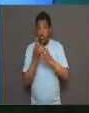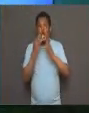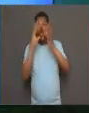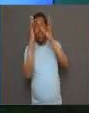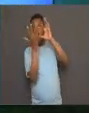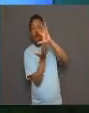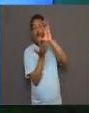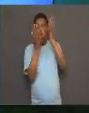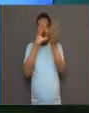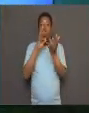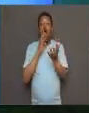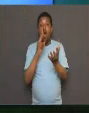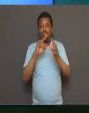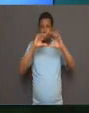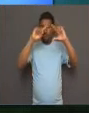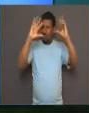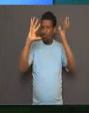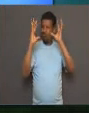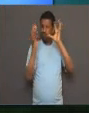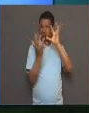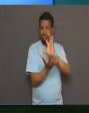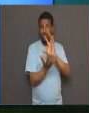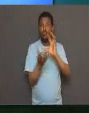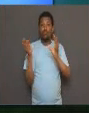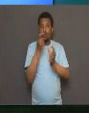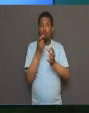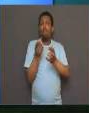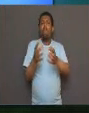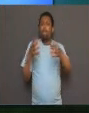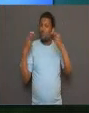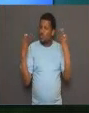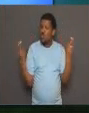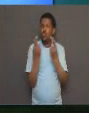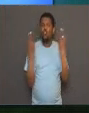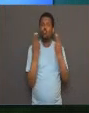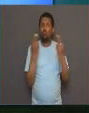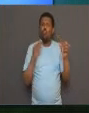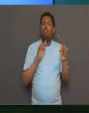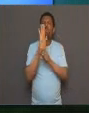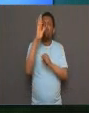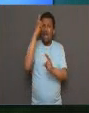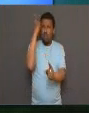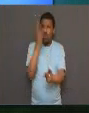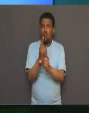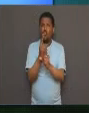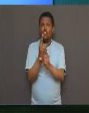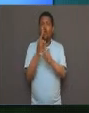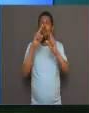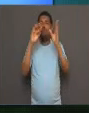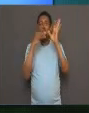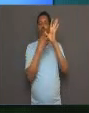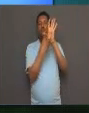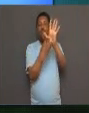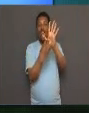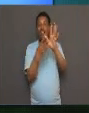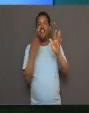Globes are spherical, which makes them very useful and appropriate models